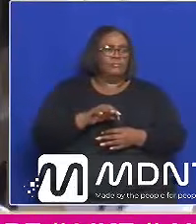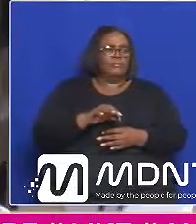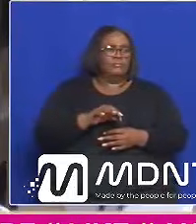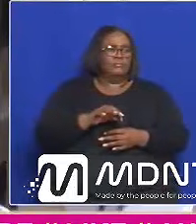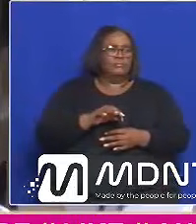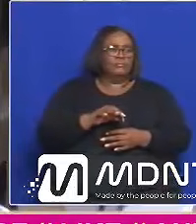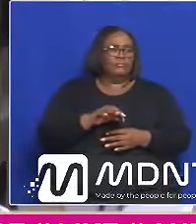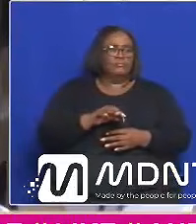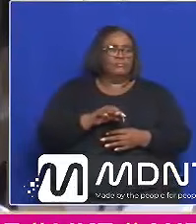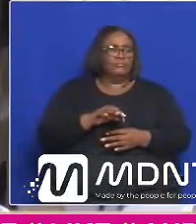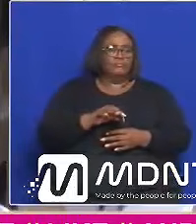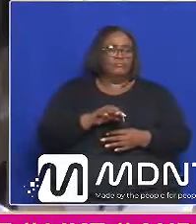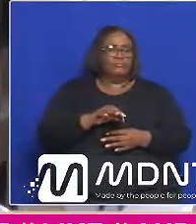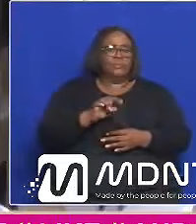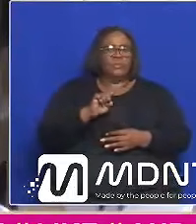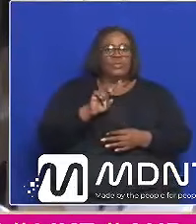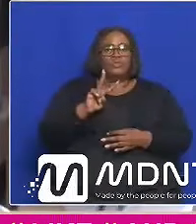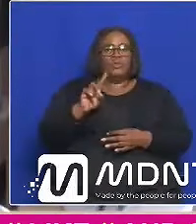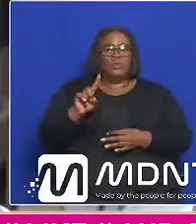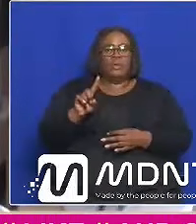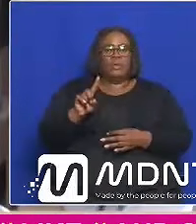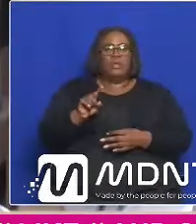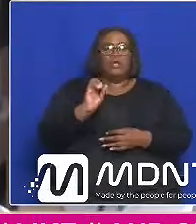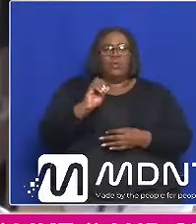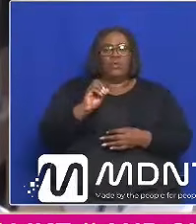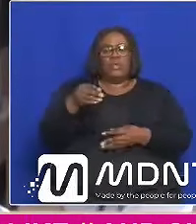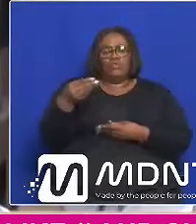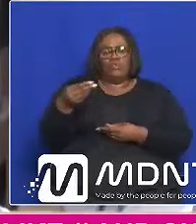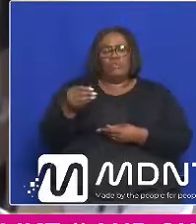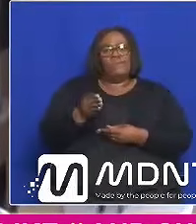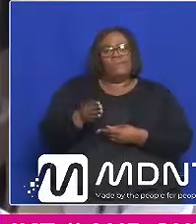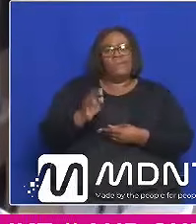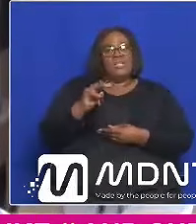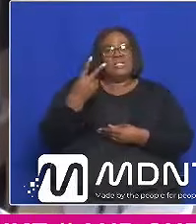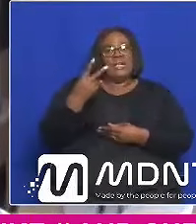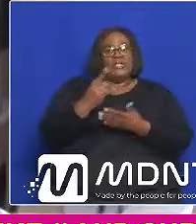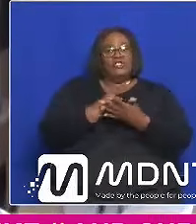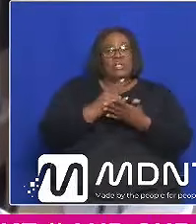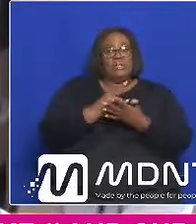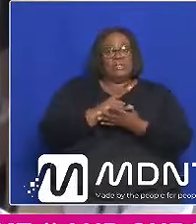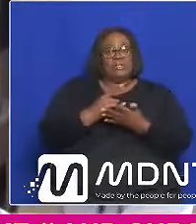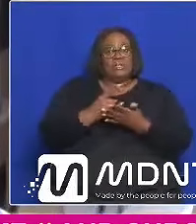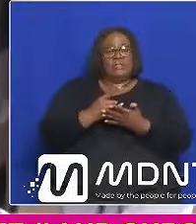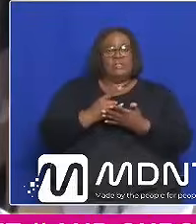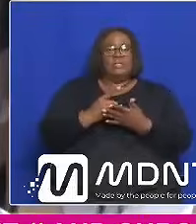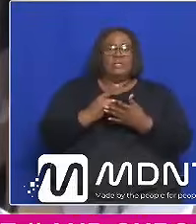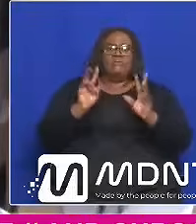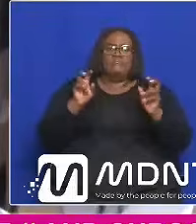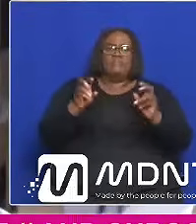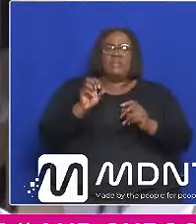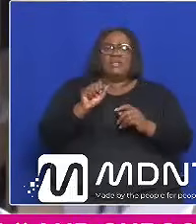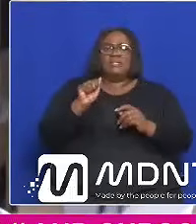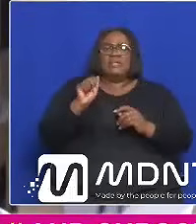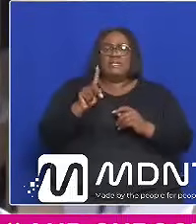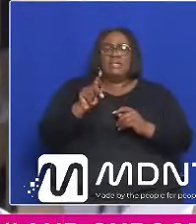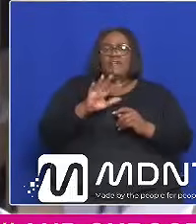At page 121, there is a document there, second chat, and it's headed SAD 500.